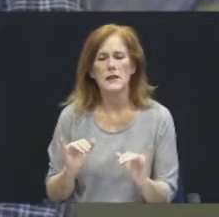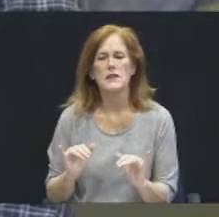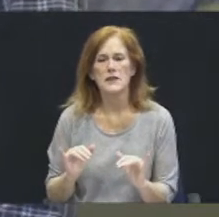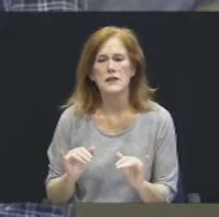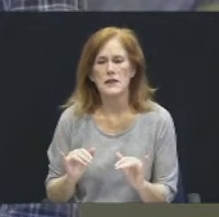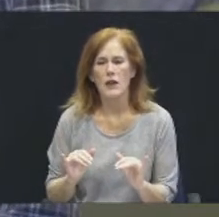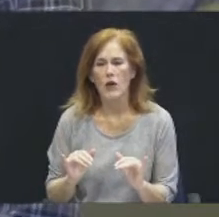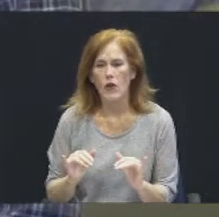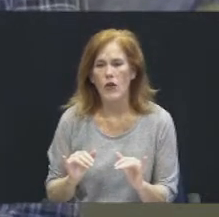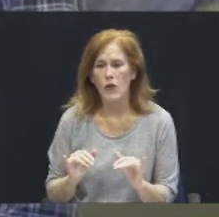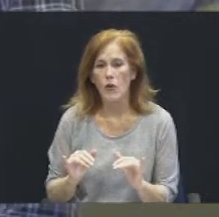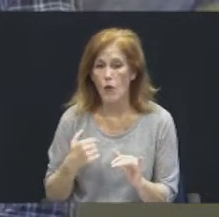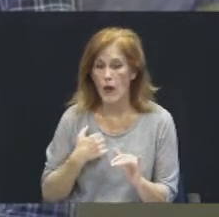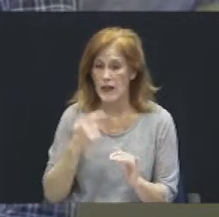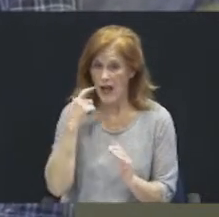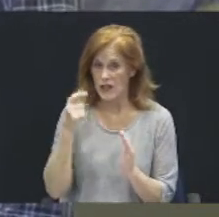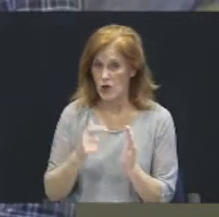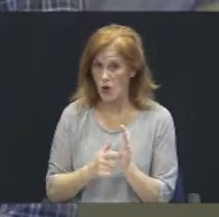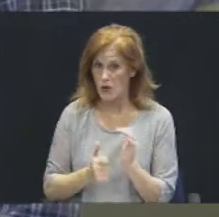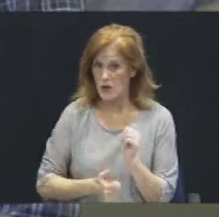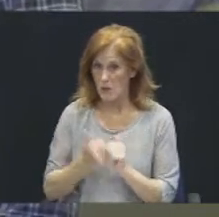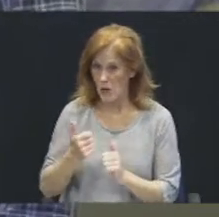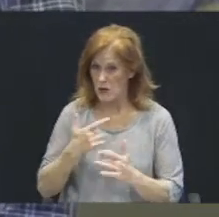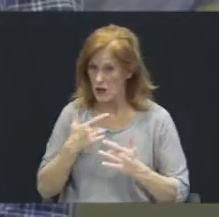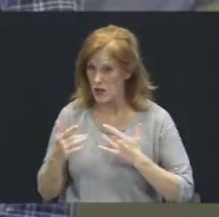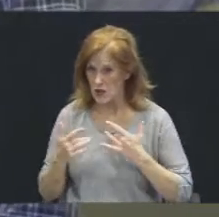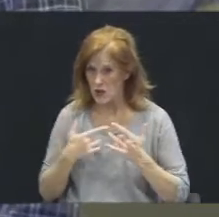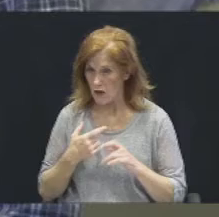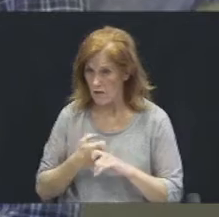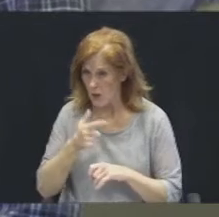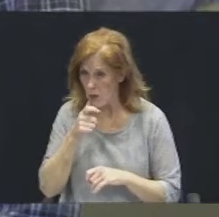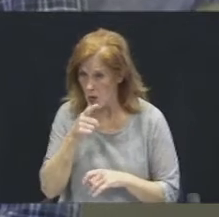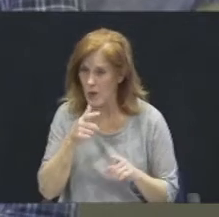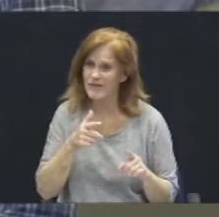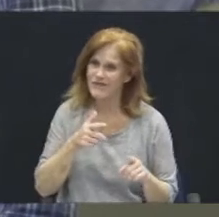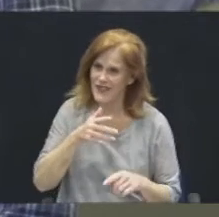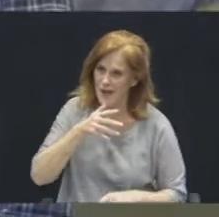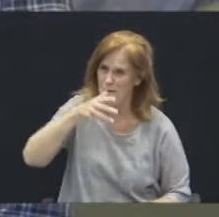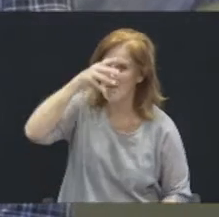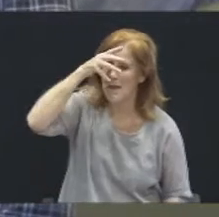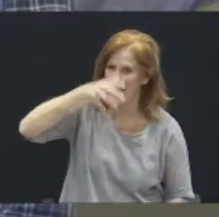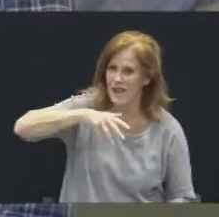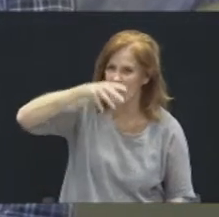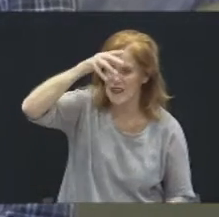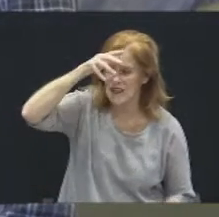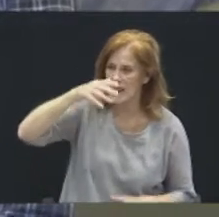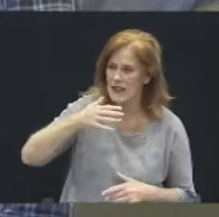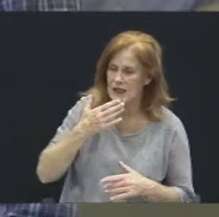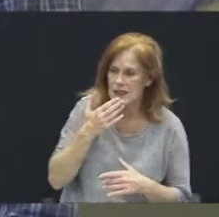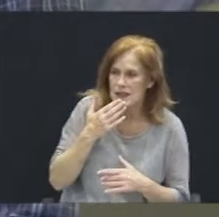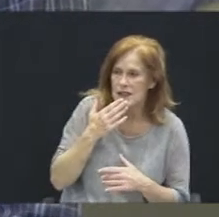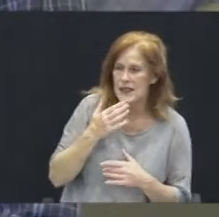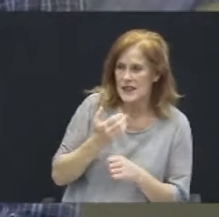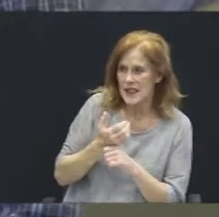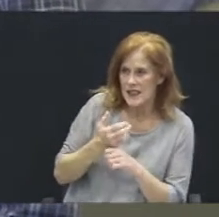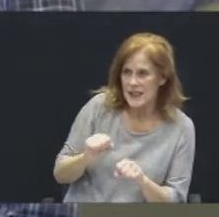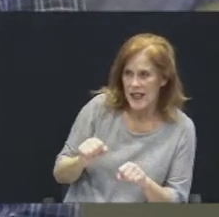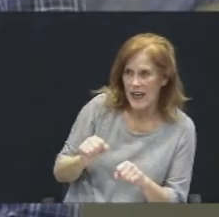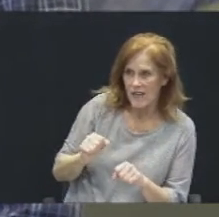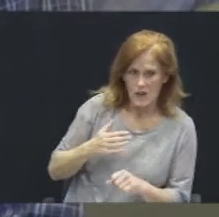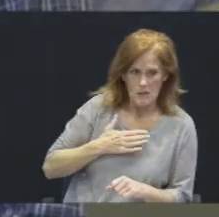that I've seen more is from parents. Mm-hmm. And is it safe for me to send my kid